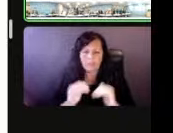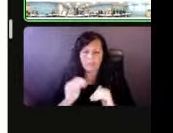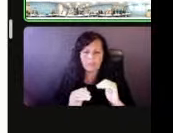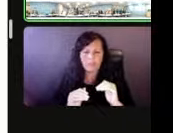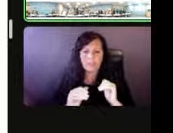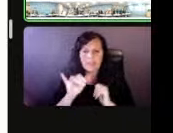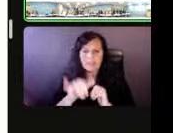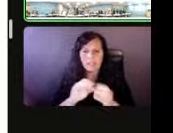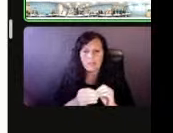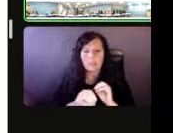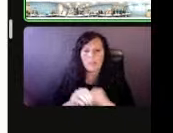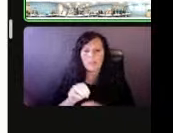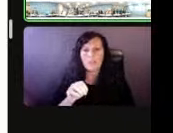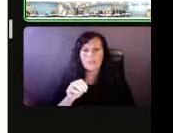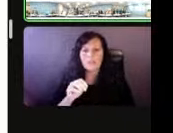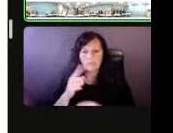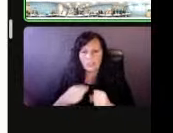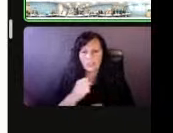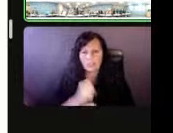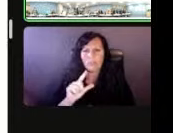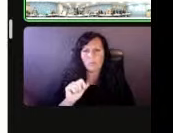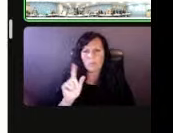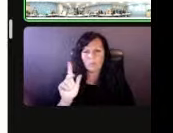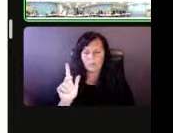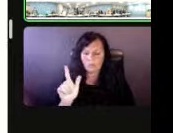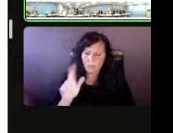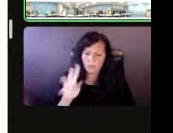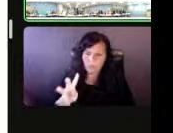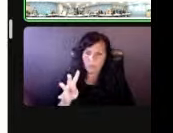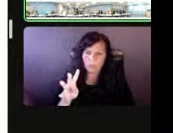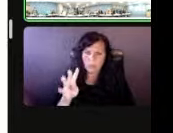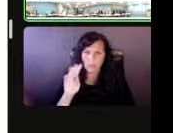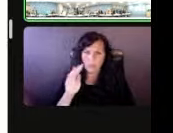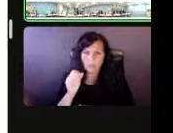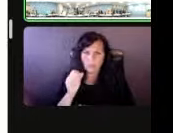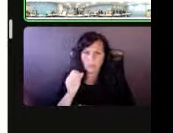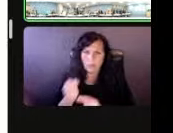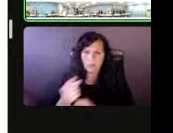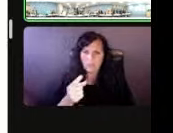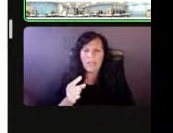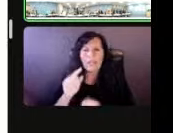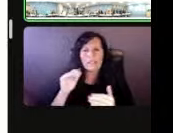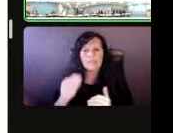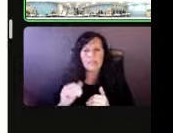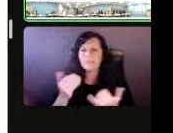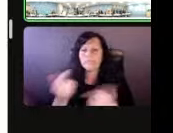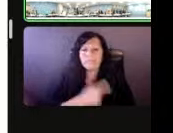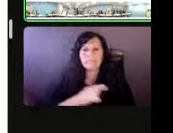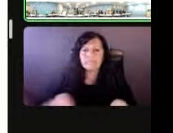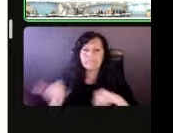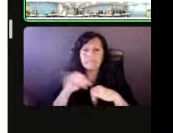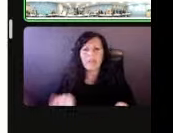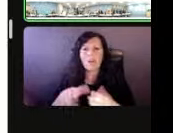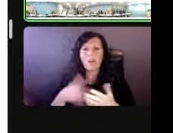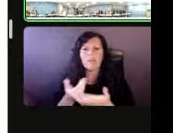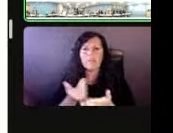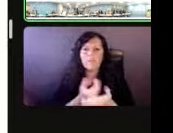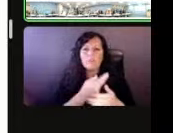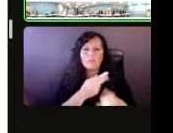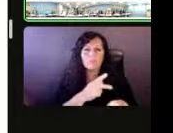here, 2024, this anticipates the current status quo, all the new positions as if we would have filled